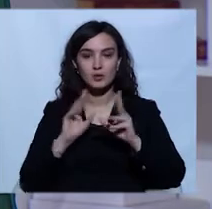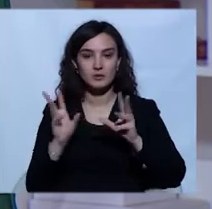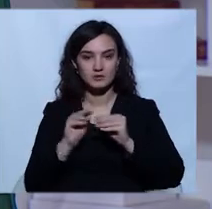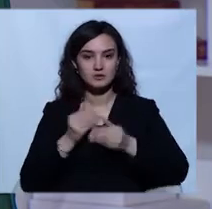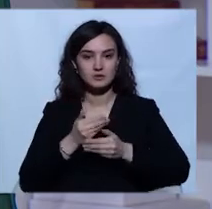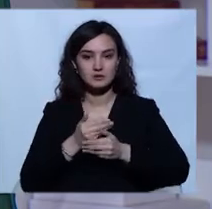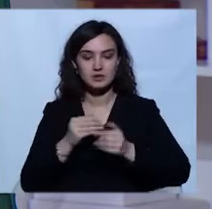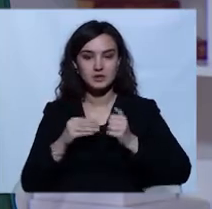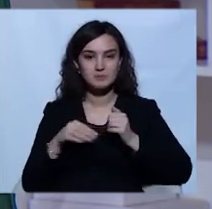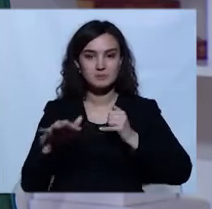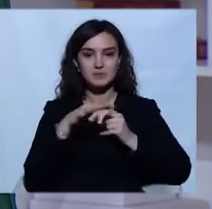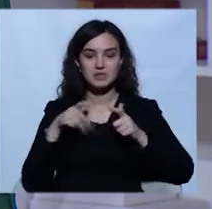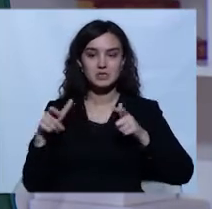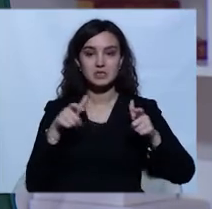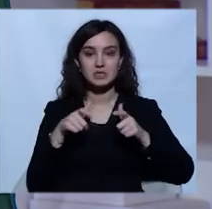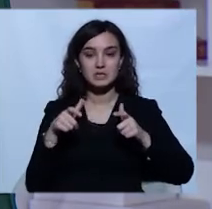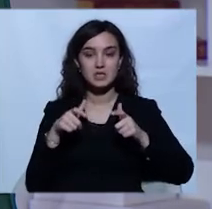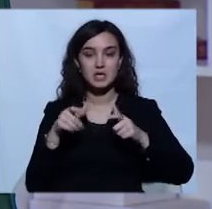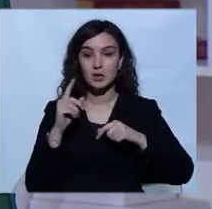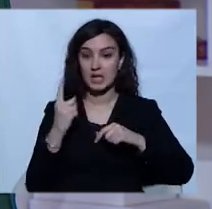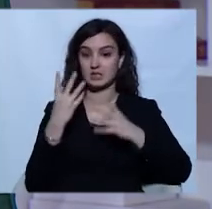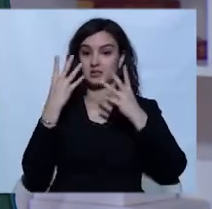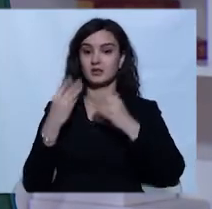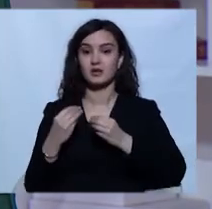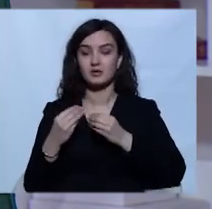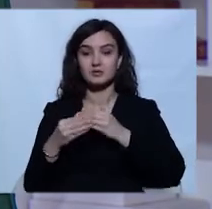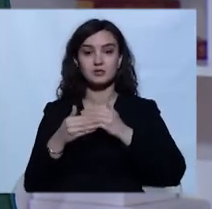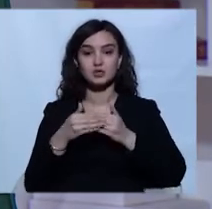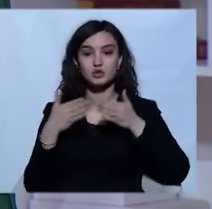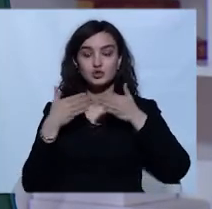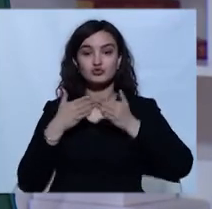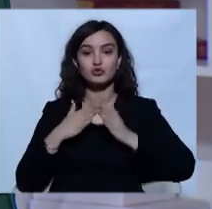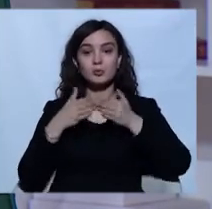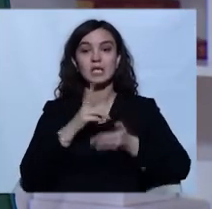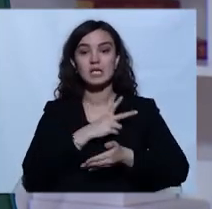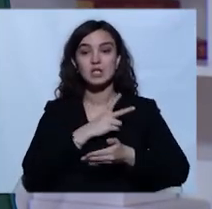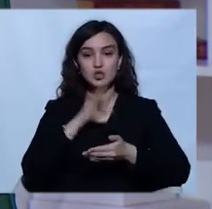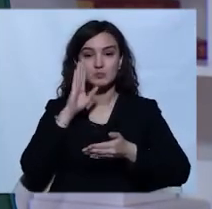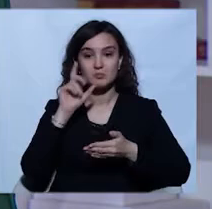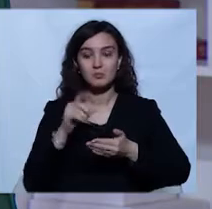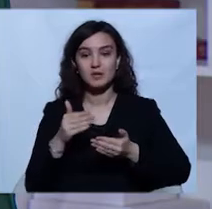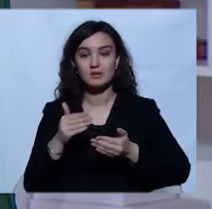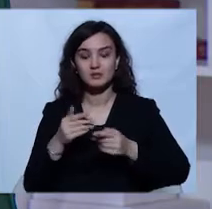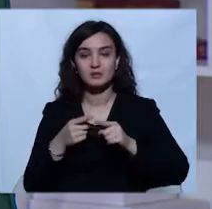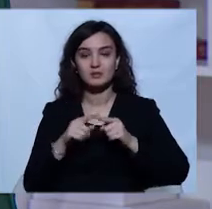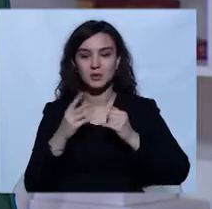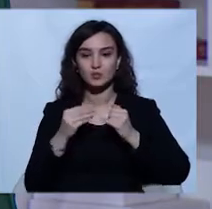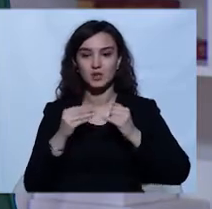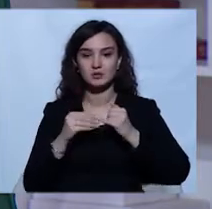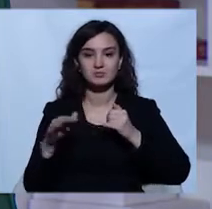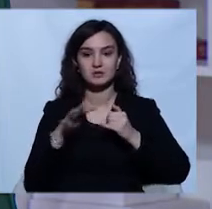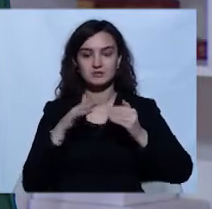island together until one day a ship of Englishmen arrive on their